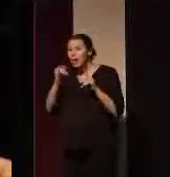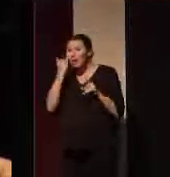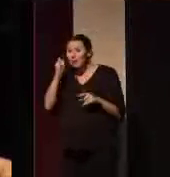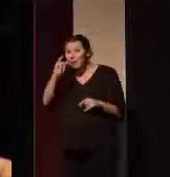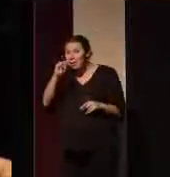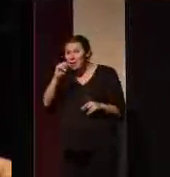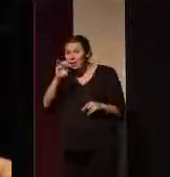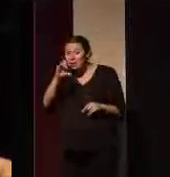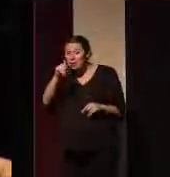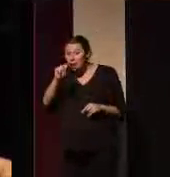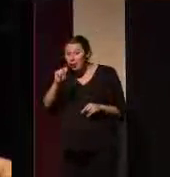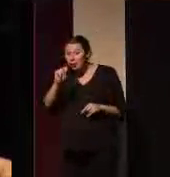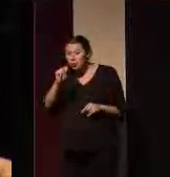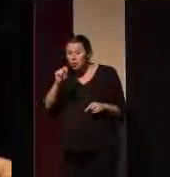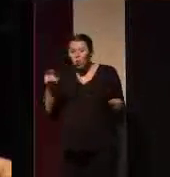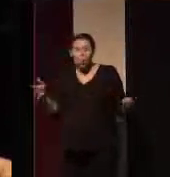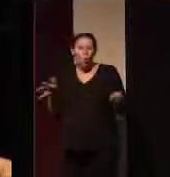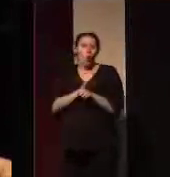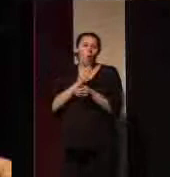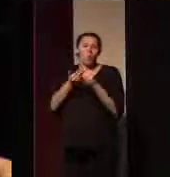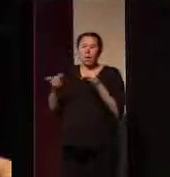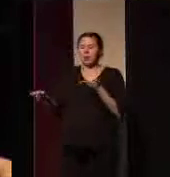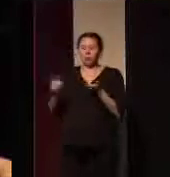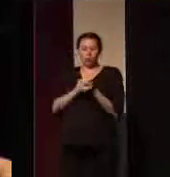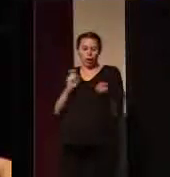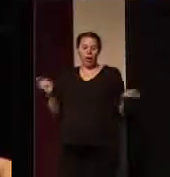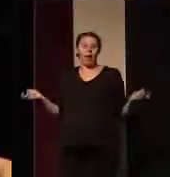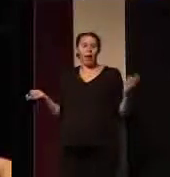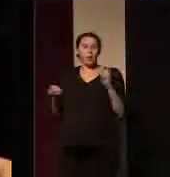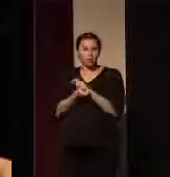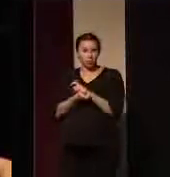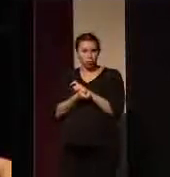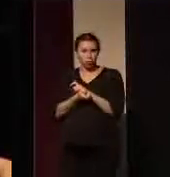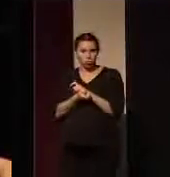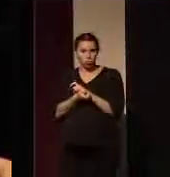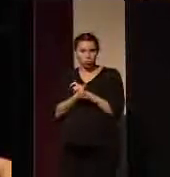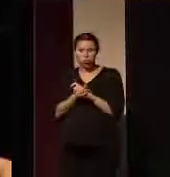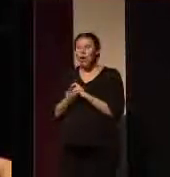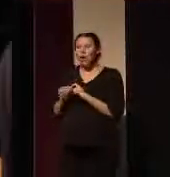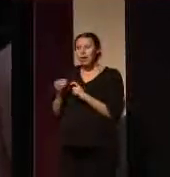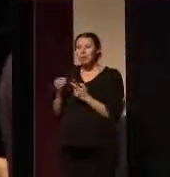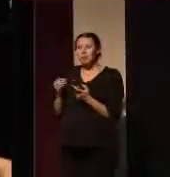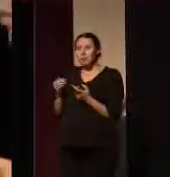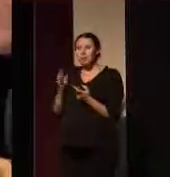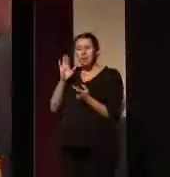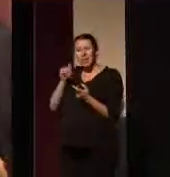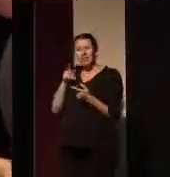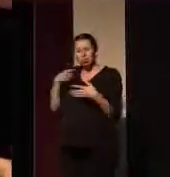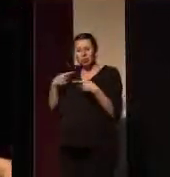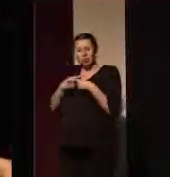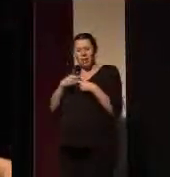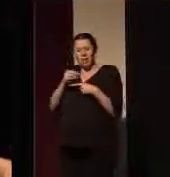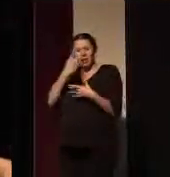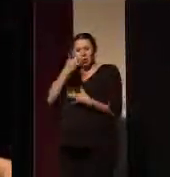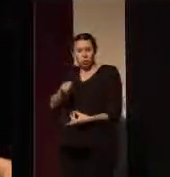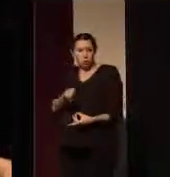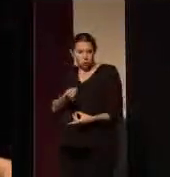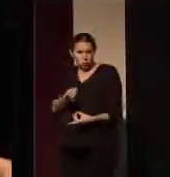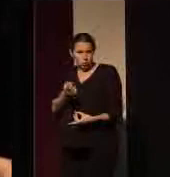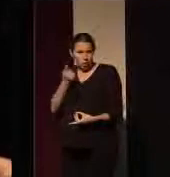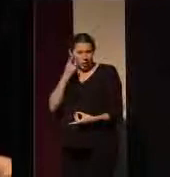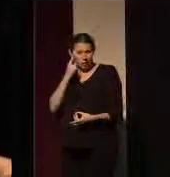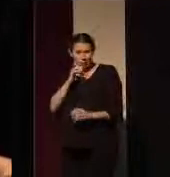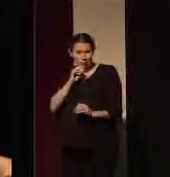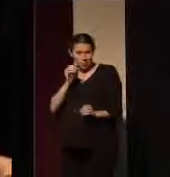thing changes. And they're the ones that steer it, whether it happens or it don't happen. That's your conflict of interest. And I think nobody sees